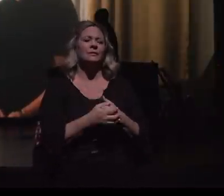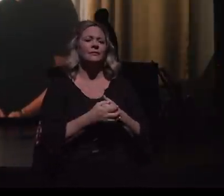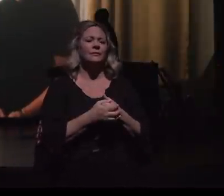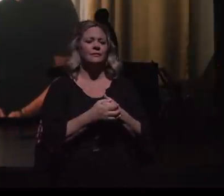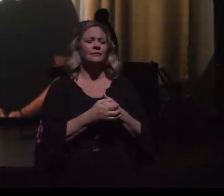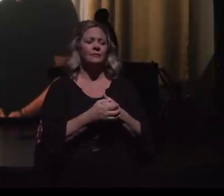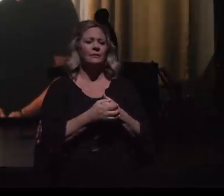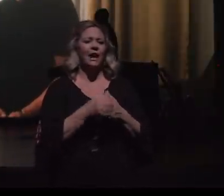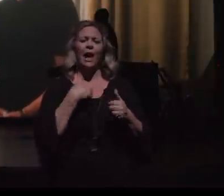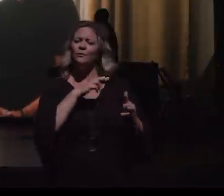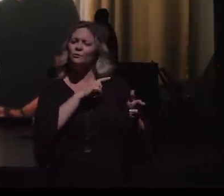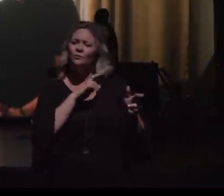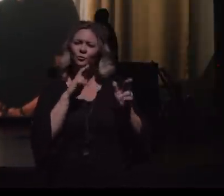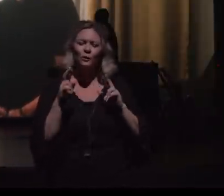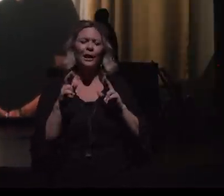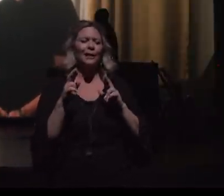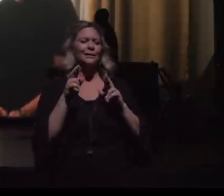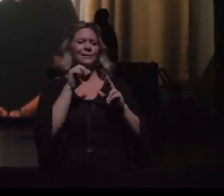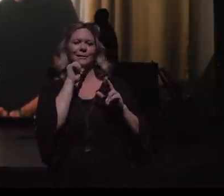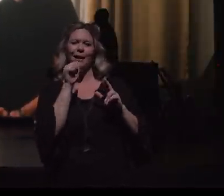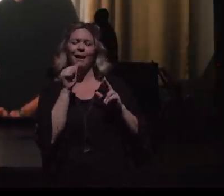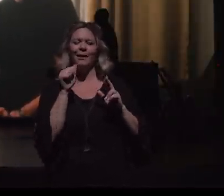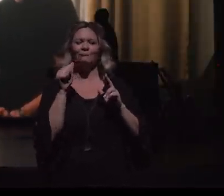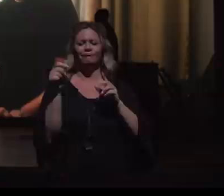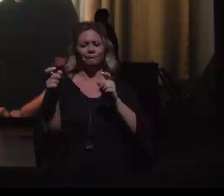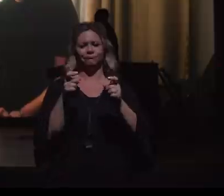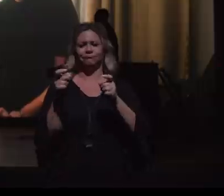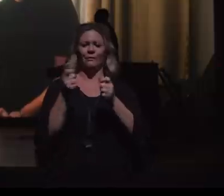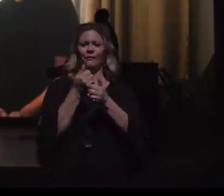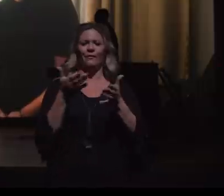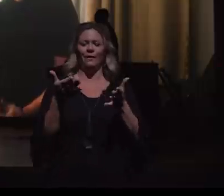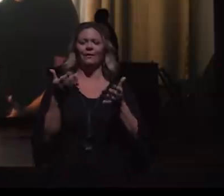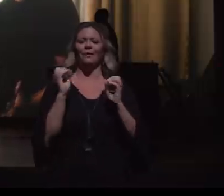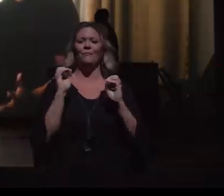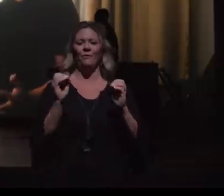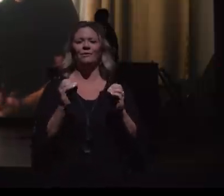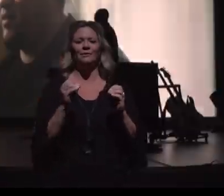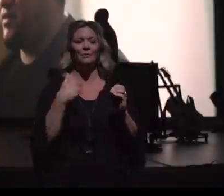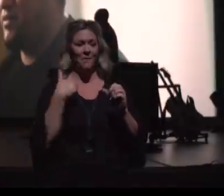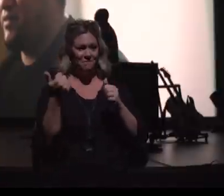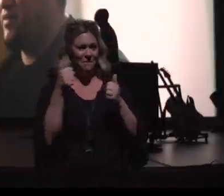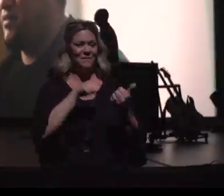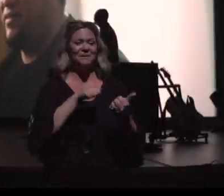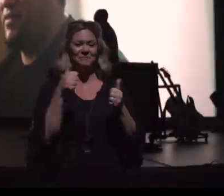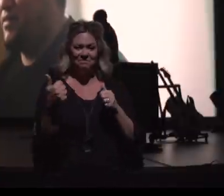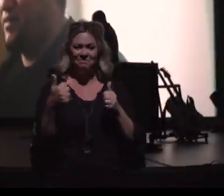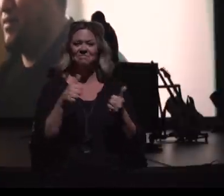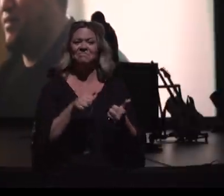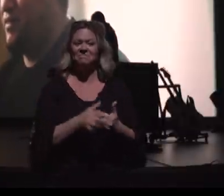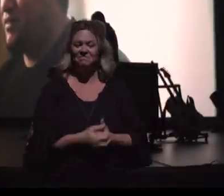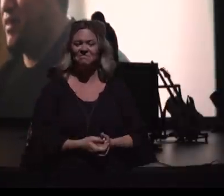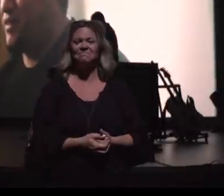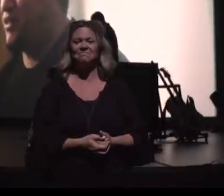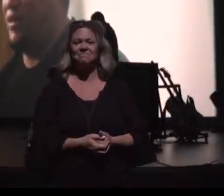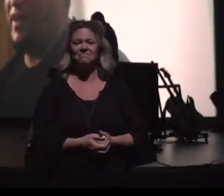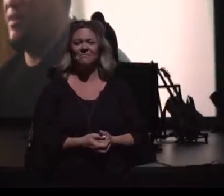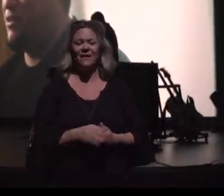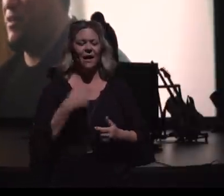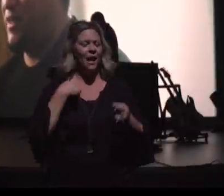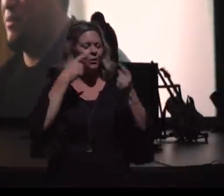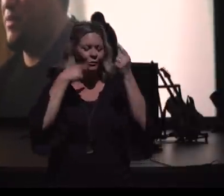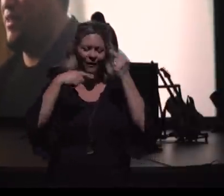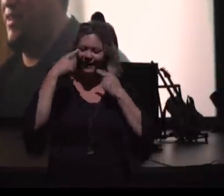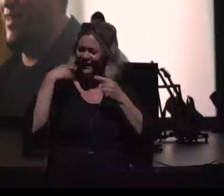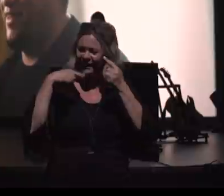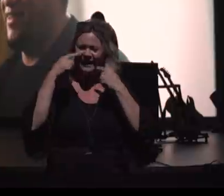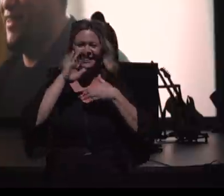I was ready to not drive for a little bit. So I got baptized. I just cried the